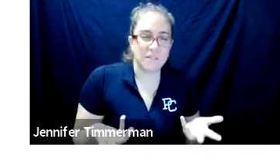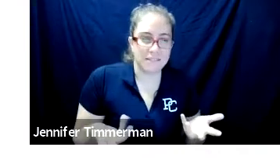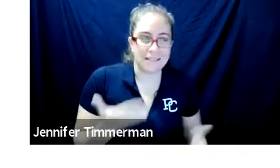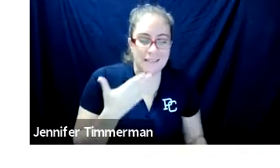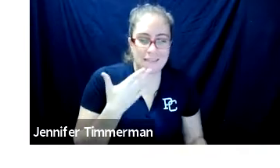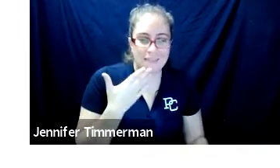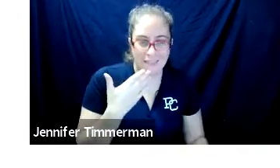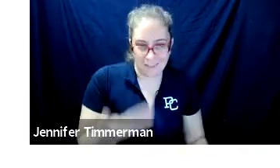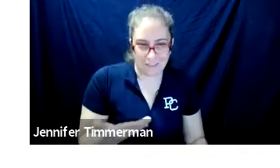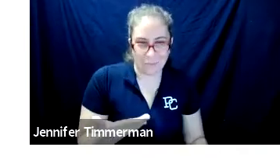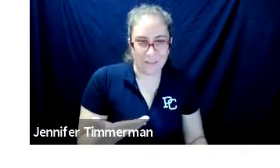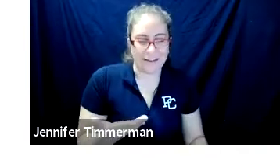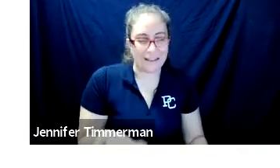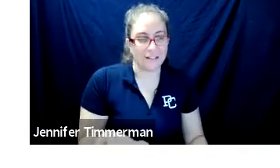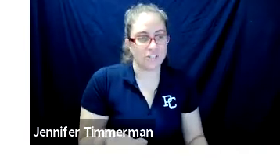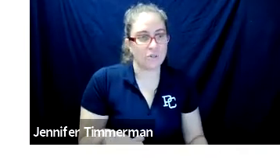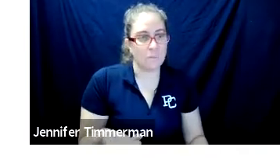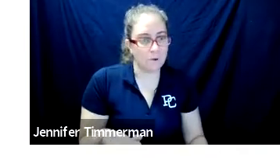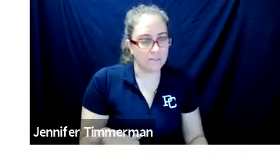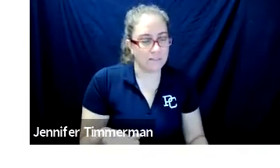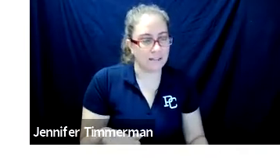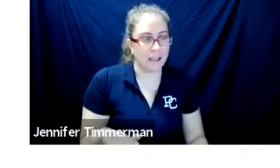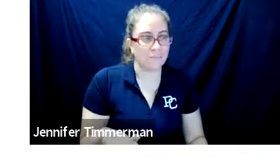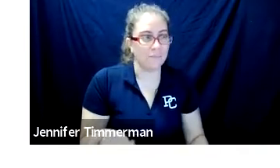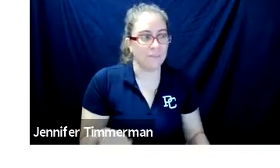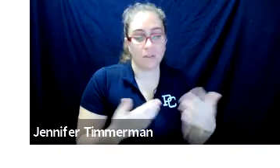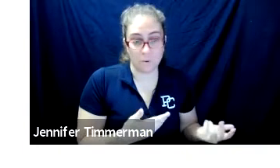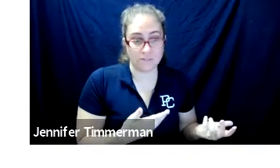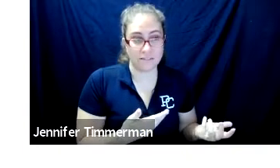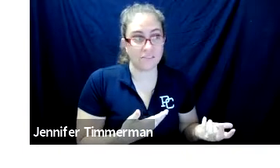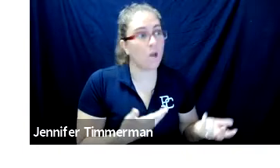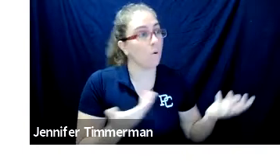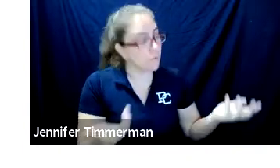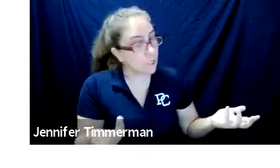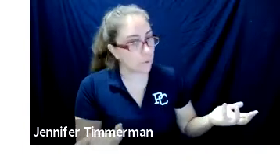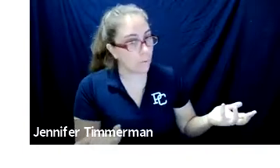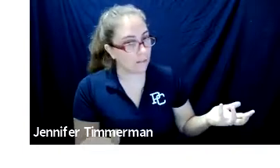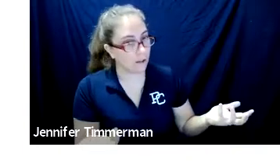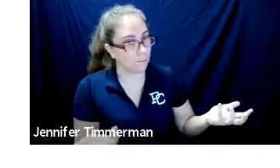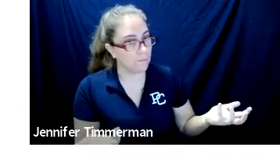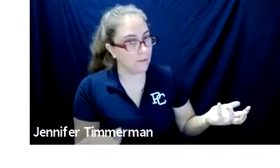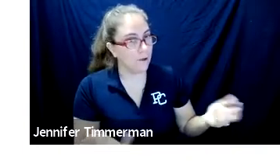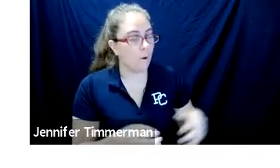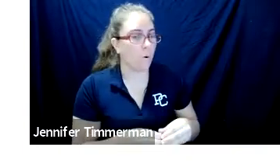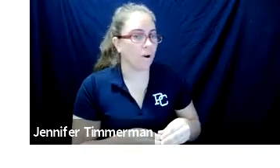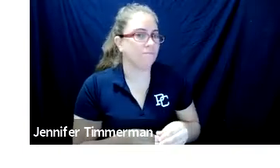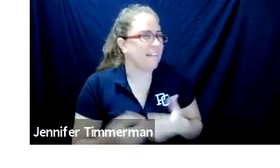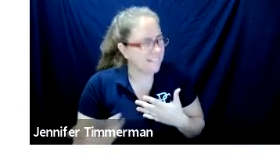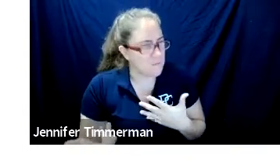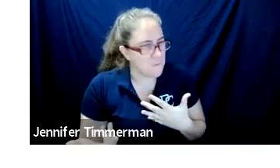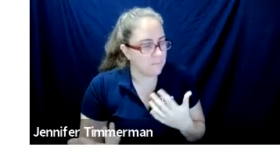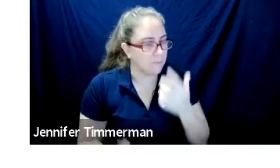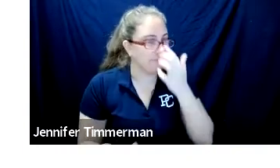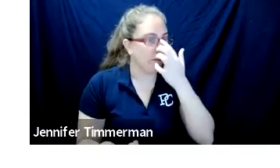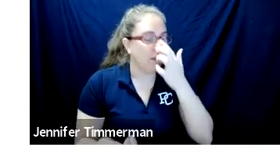When someone says thank you in English, most of the time the other person says, oh, you're welcome, or it's